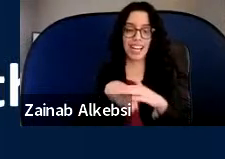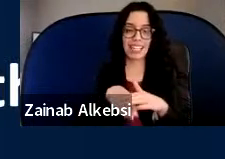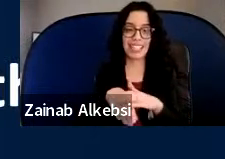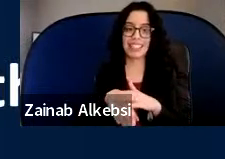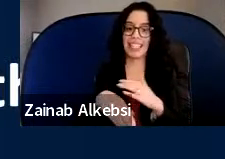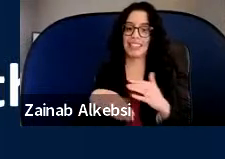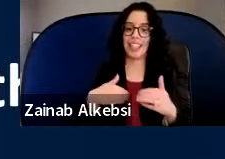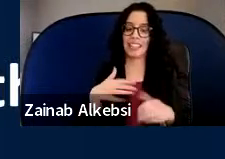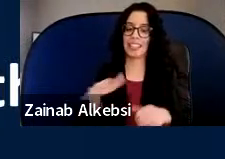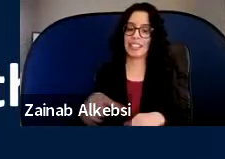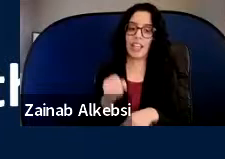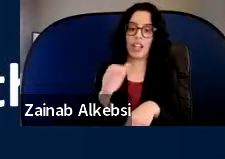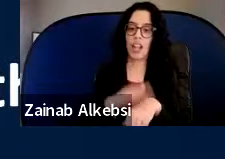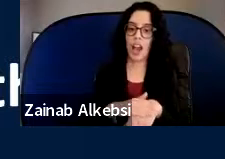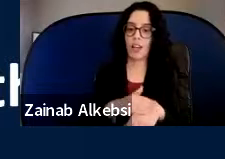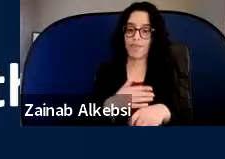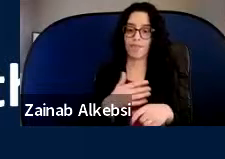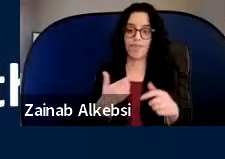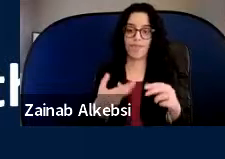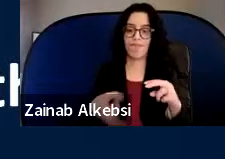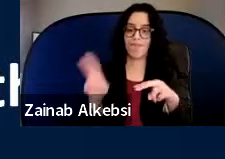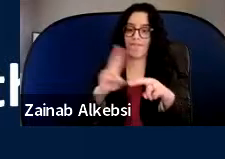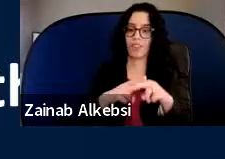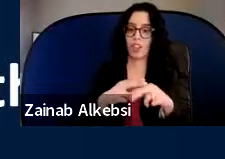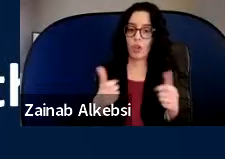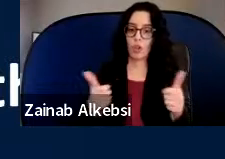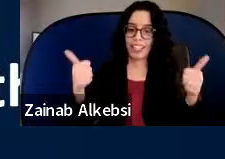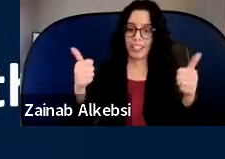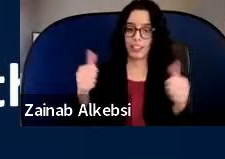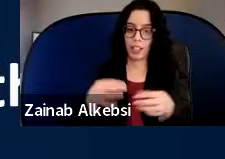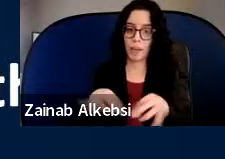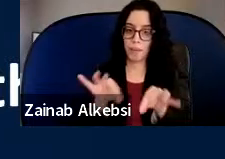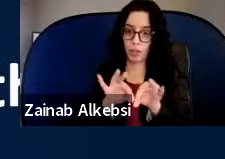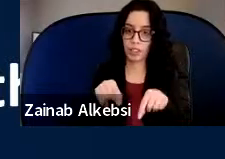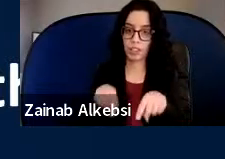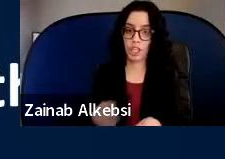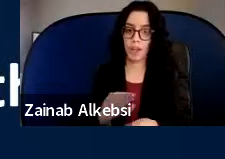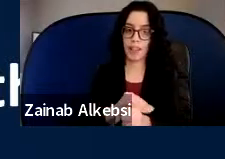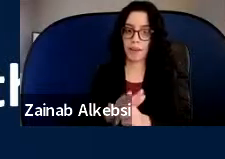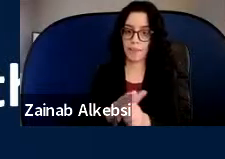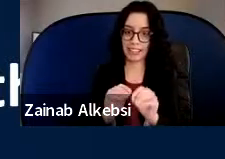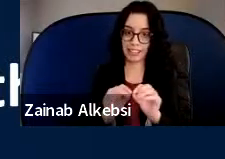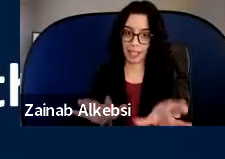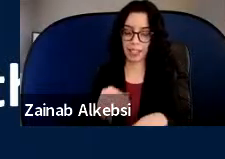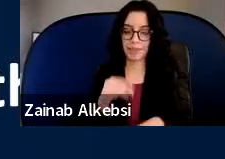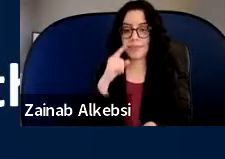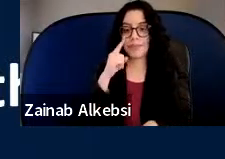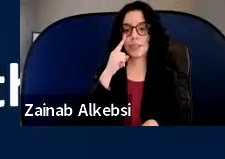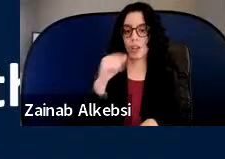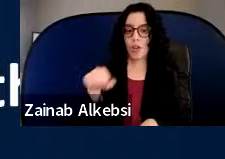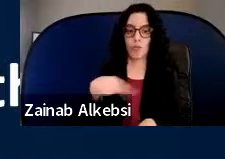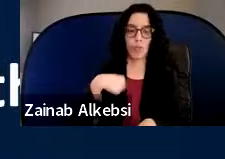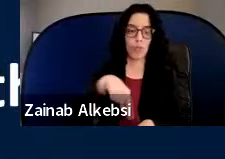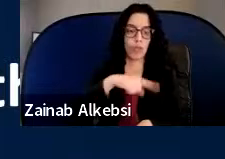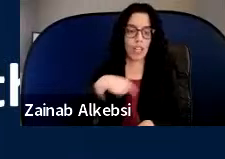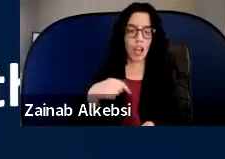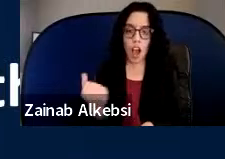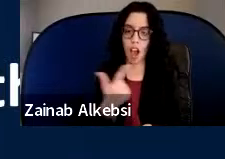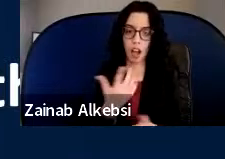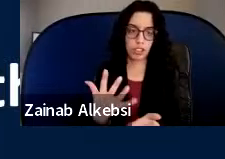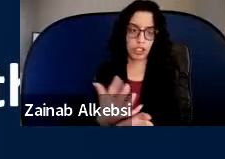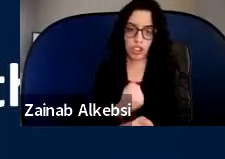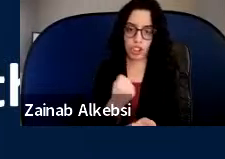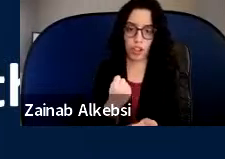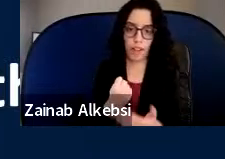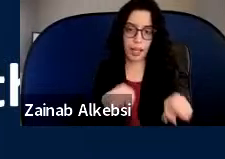So the impact of some of the scenarios I've just outlined is that remote access has absolutely taken on greater